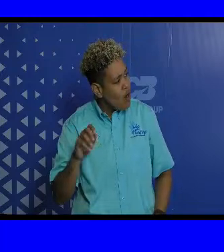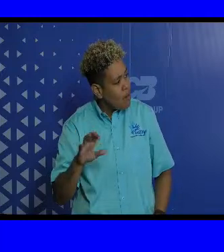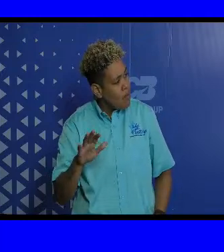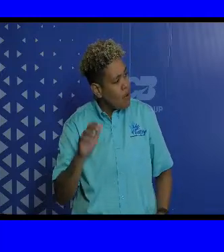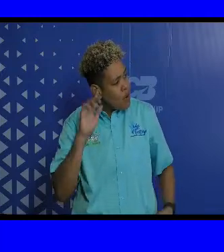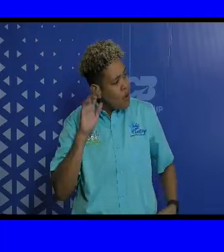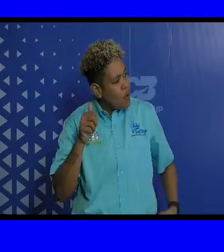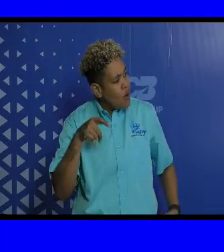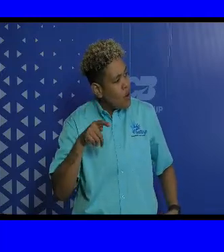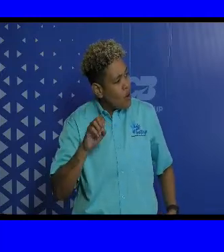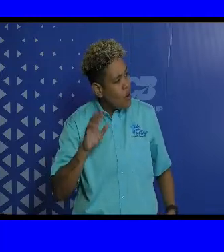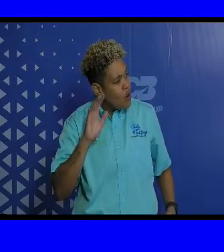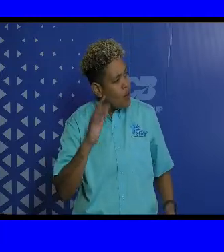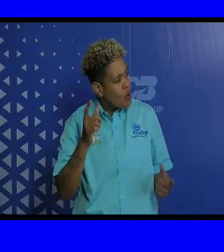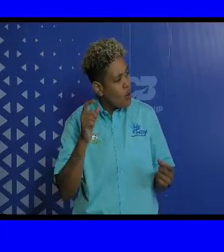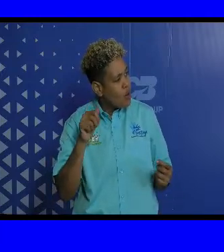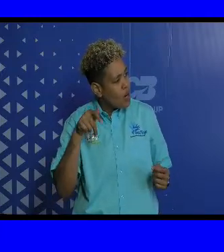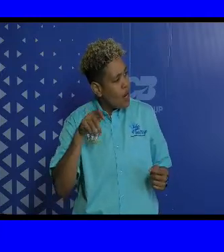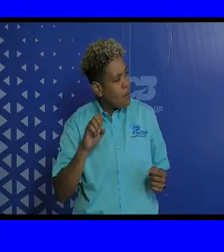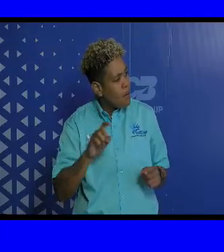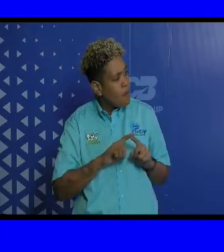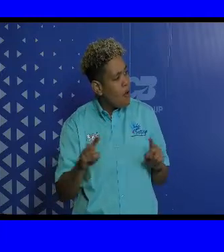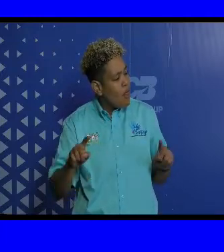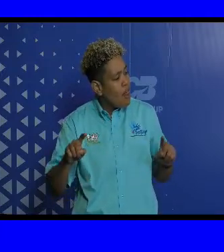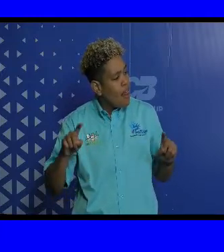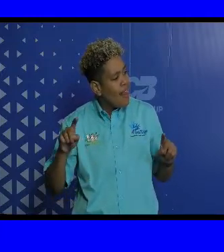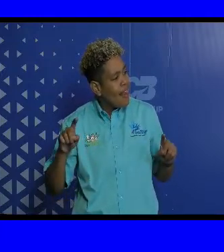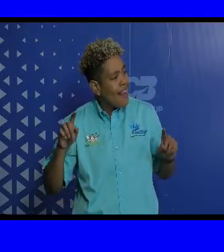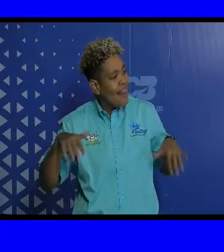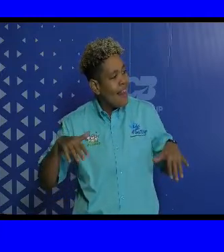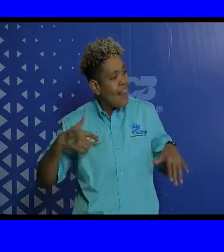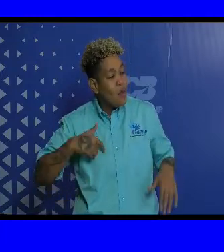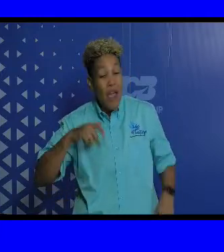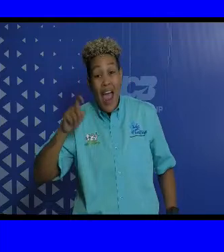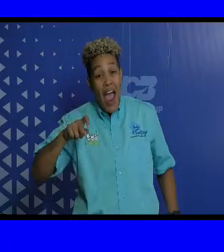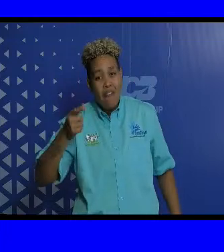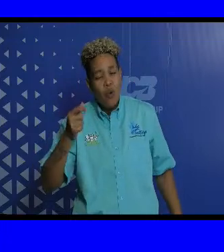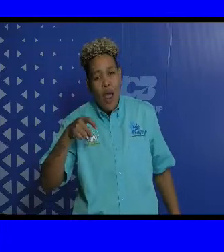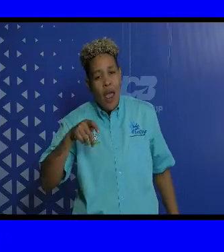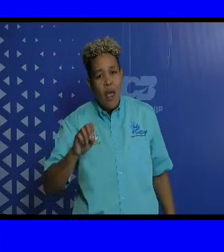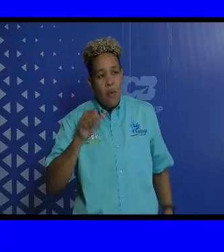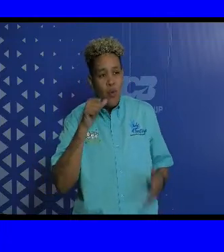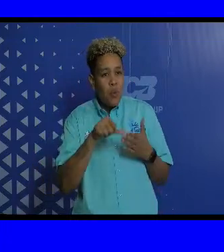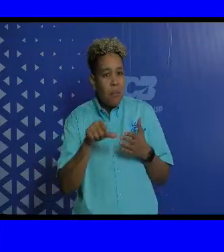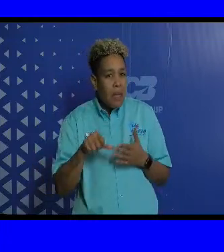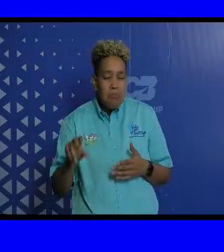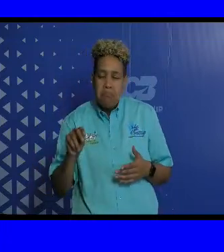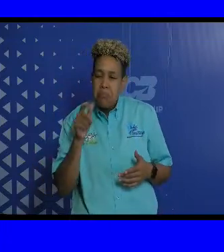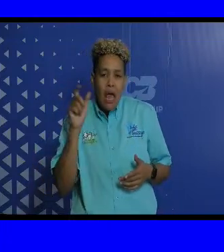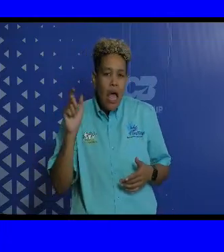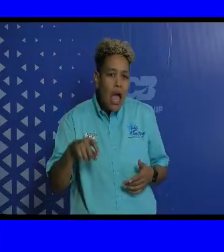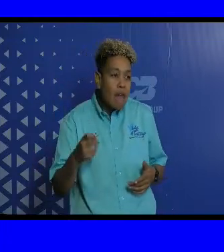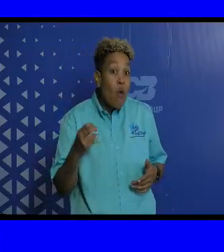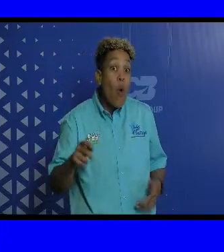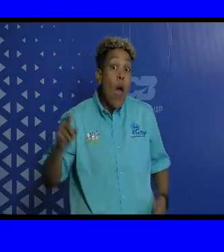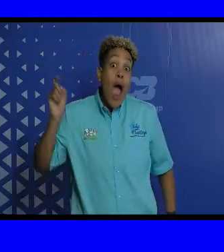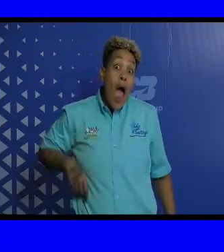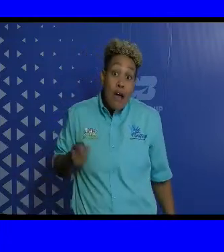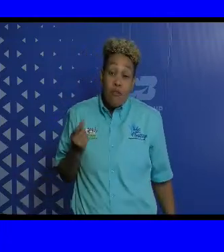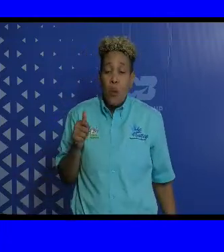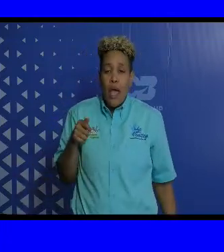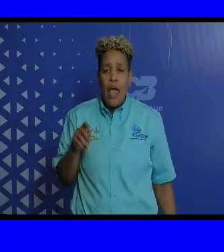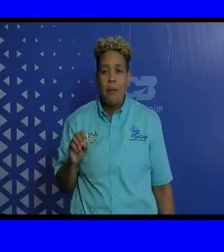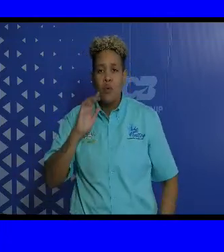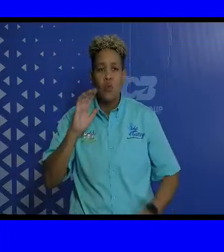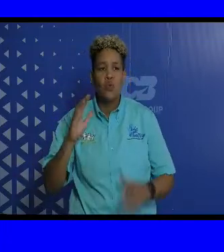we will be doing an APO, but it's not that we have to do an APO to pay the dividend, or we had to do an APO